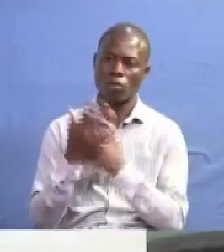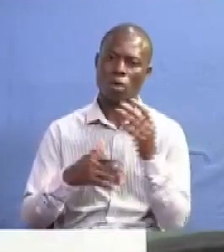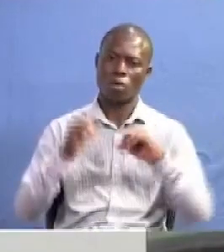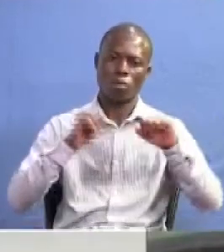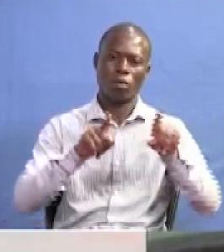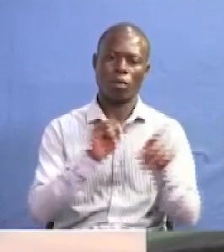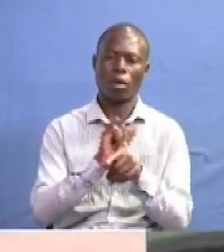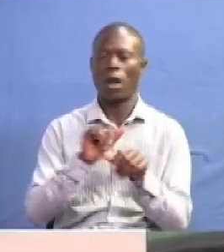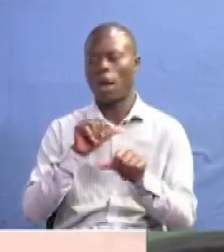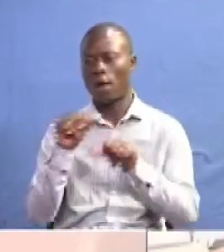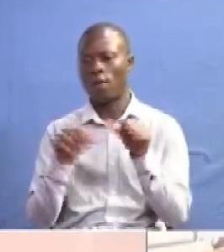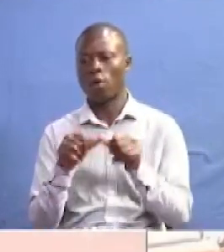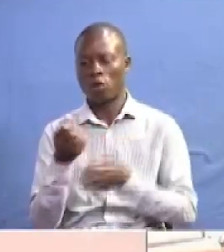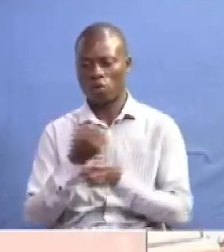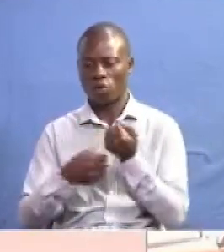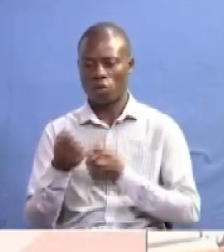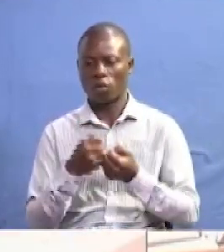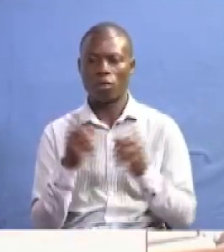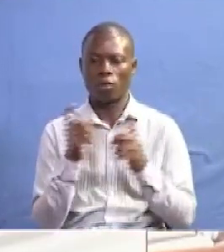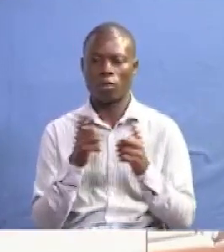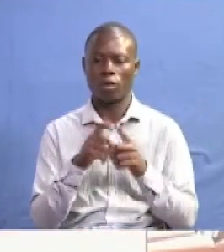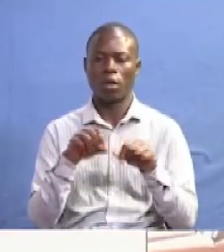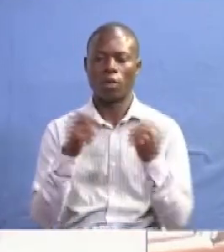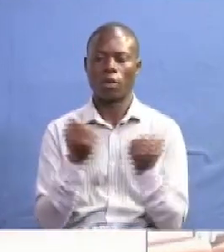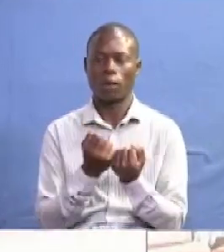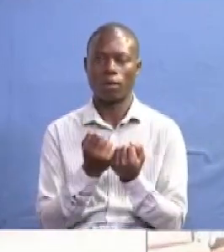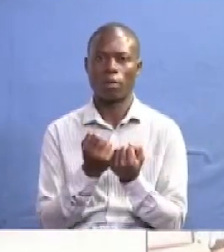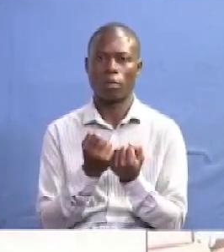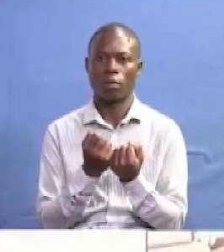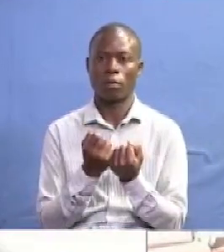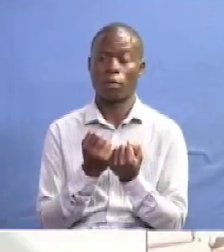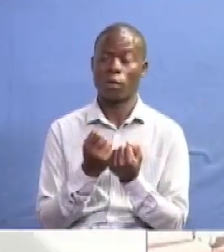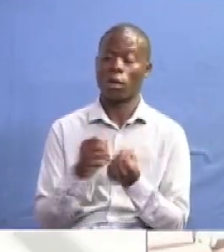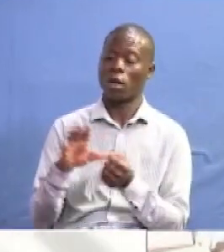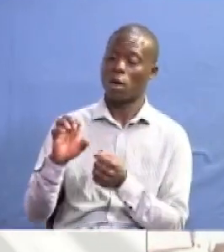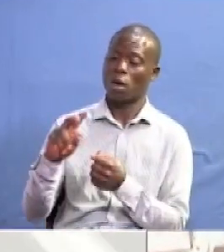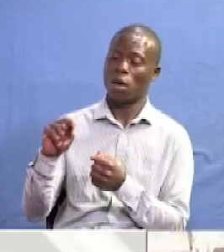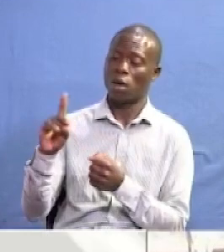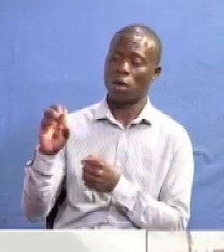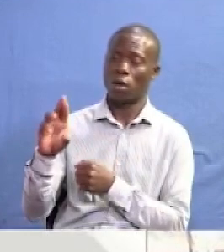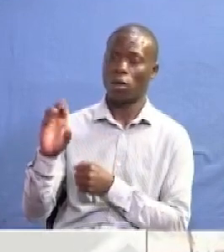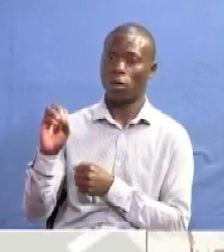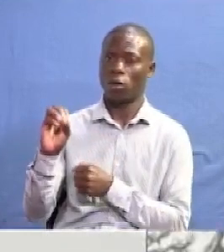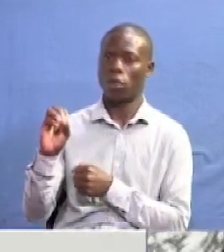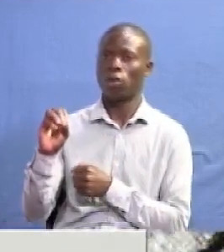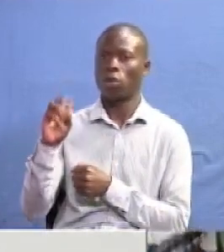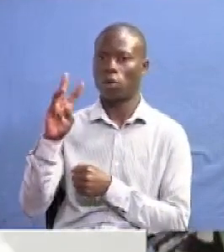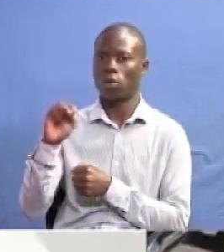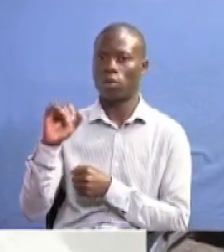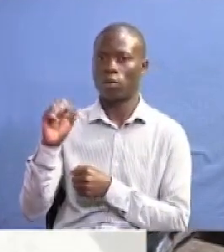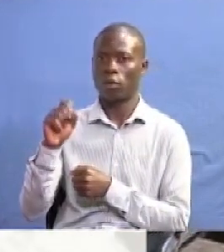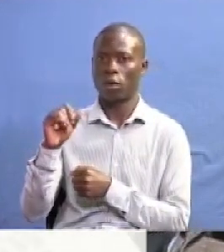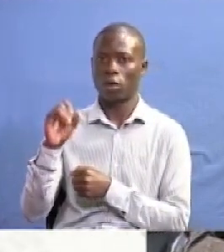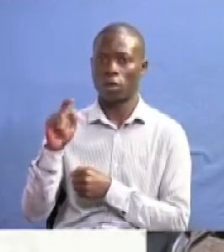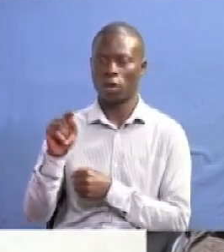due to the socialization of pain in the society. With endometriosis, pain became part of her life and